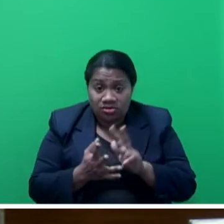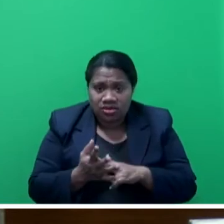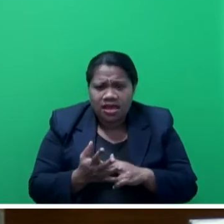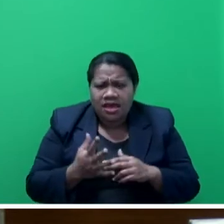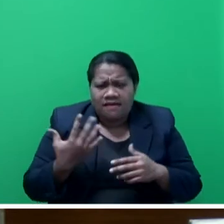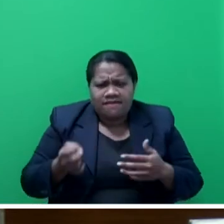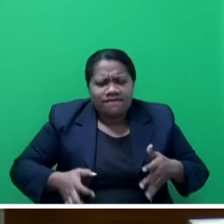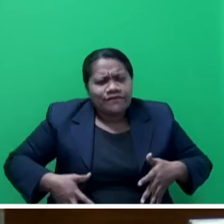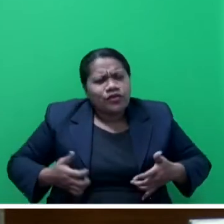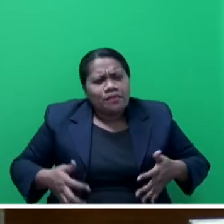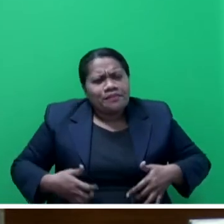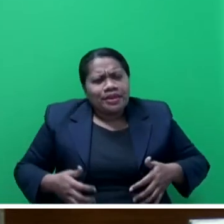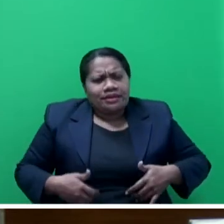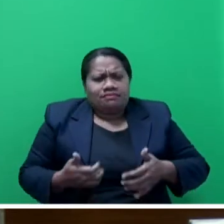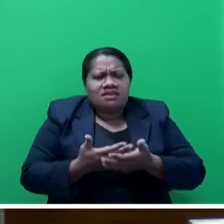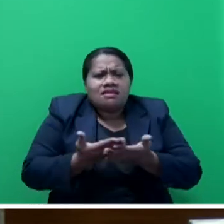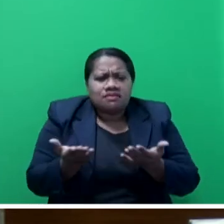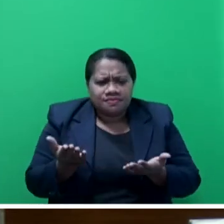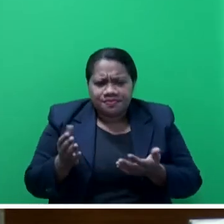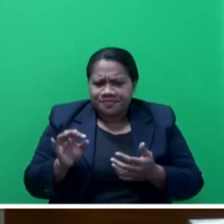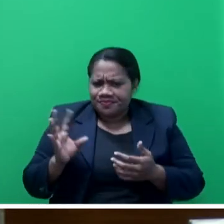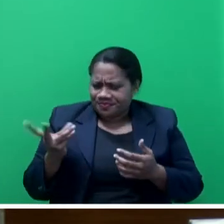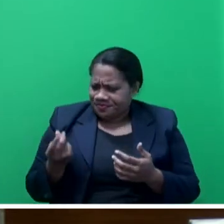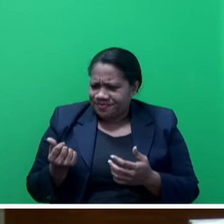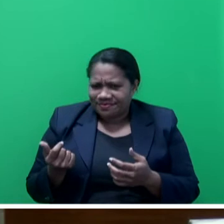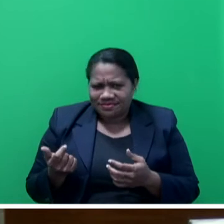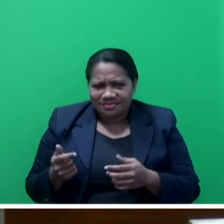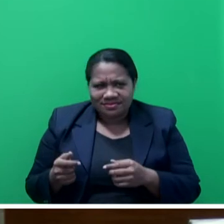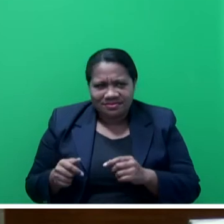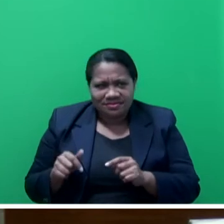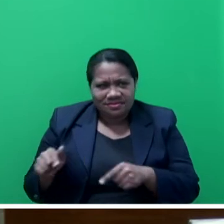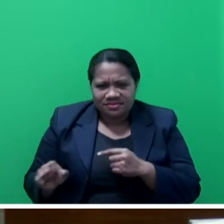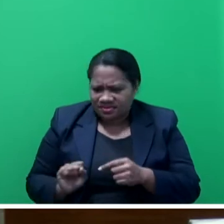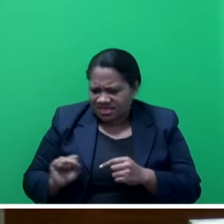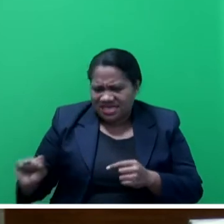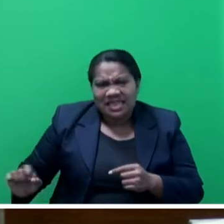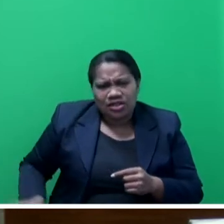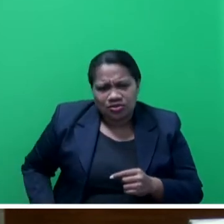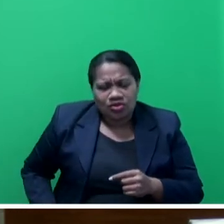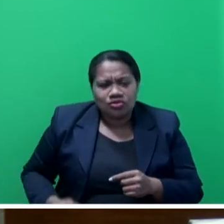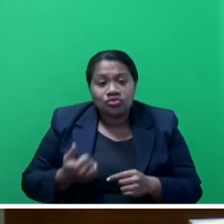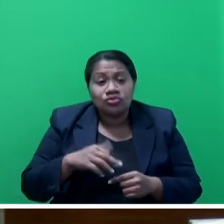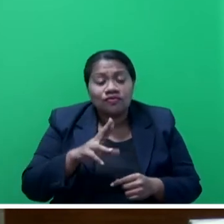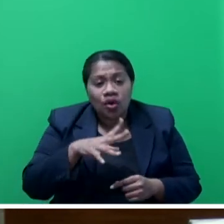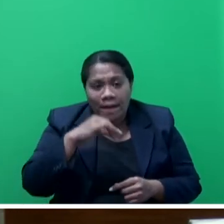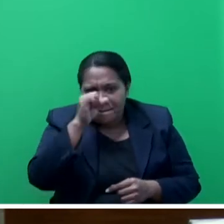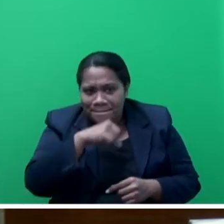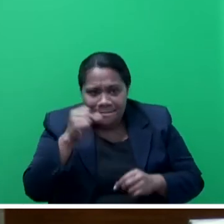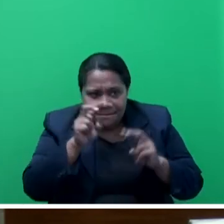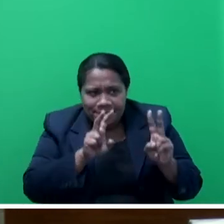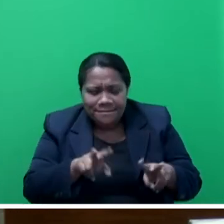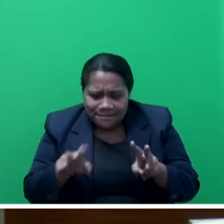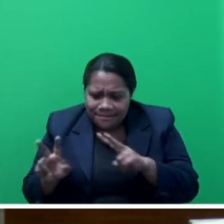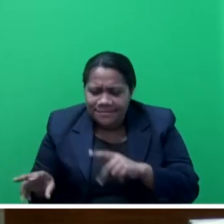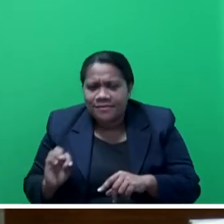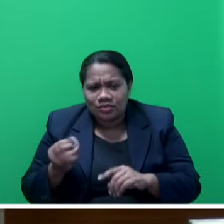about how they're treating their dogs who are used for pig hunting. And there was a major complaint to our ministry that you're going and